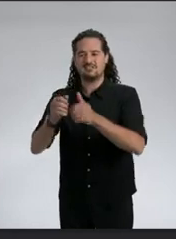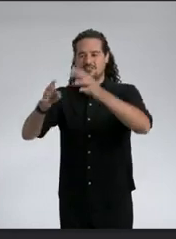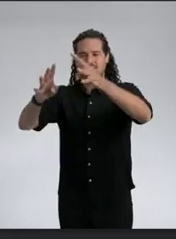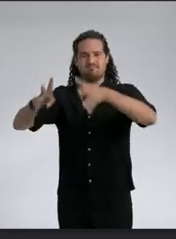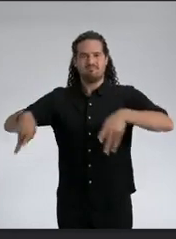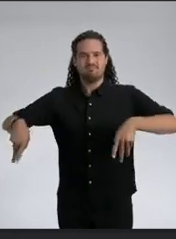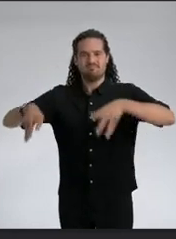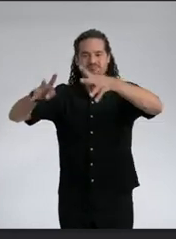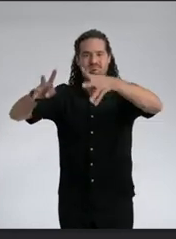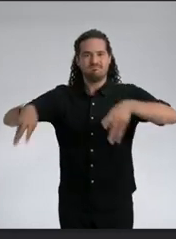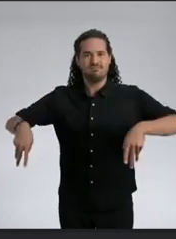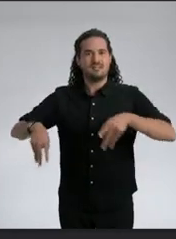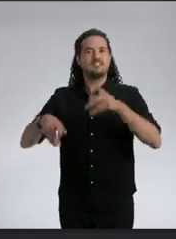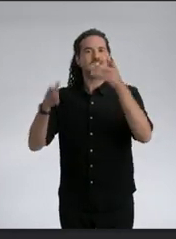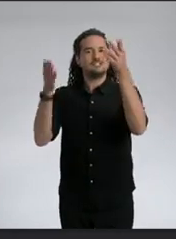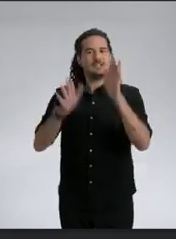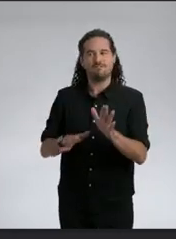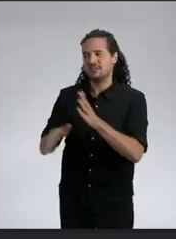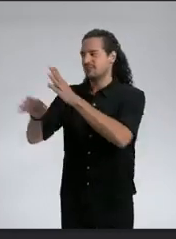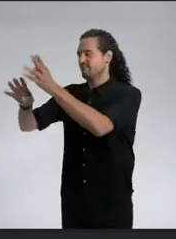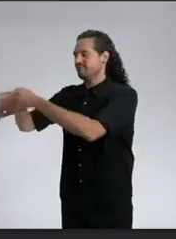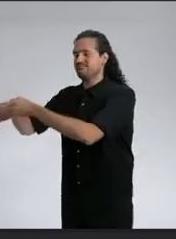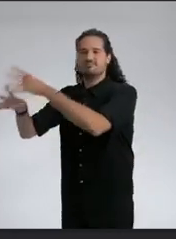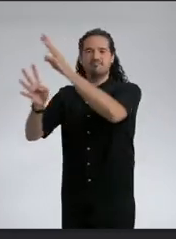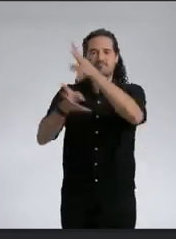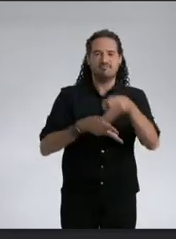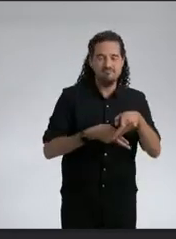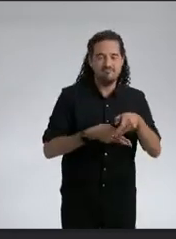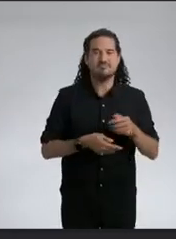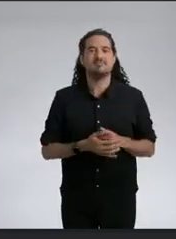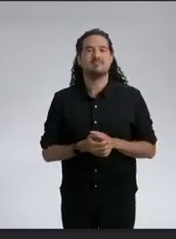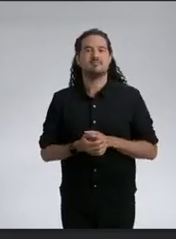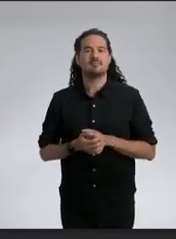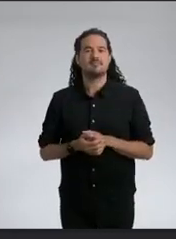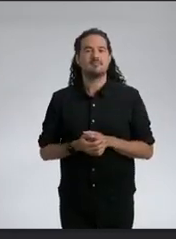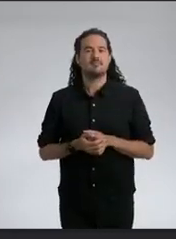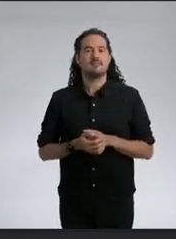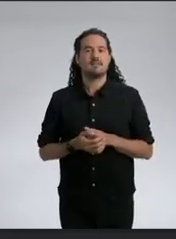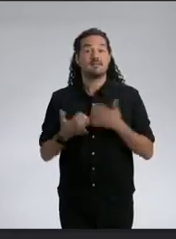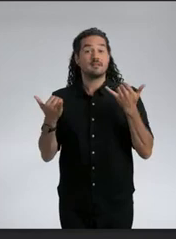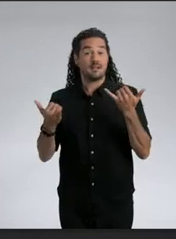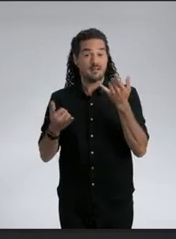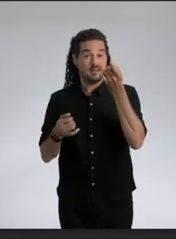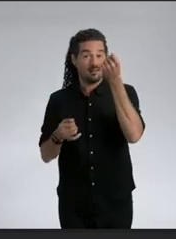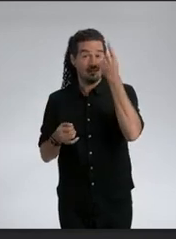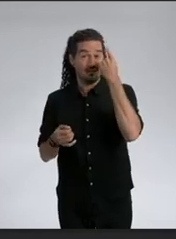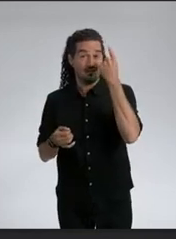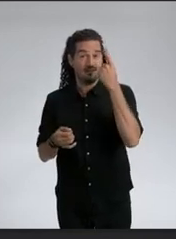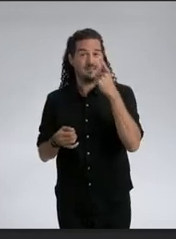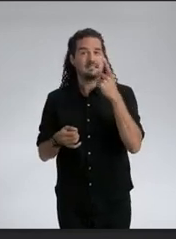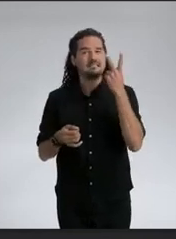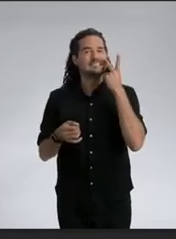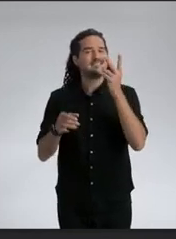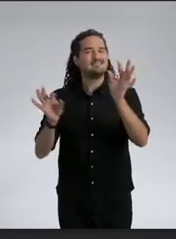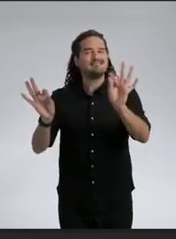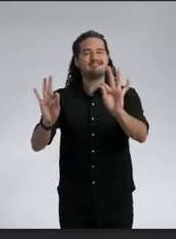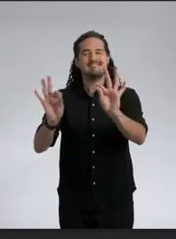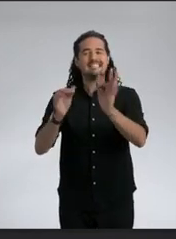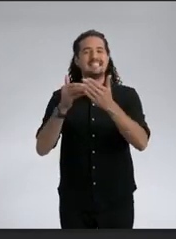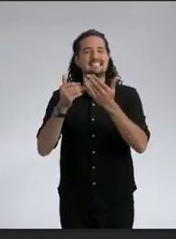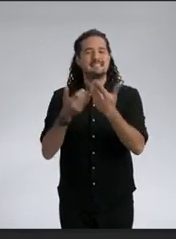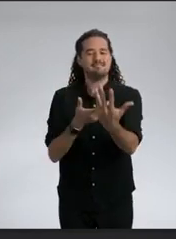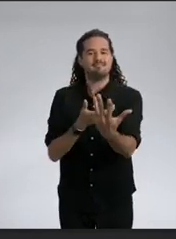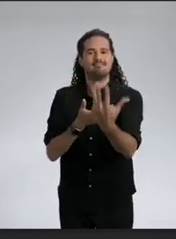and streaming from your servers as it always does. Now, let's see how easy it is to adopt group activities in a simple media